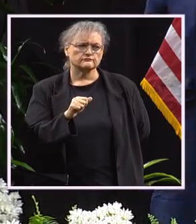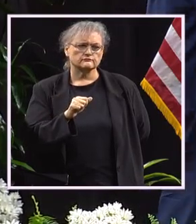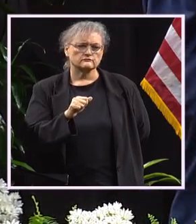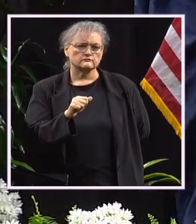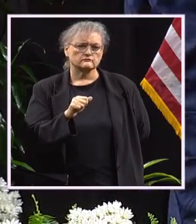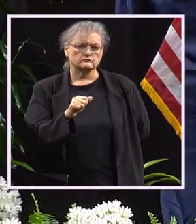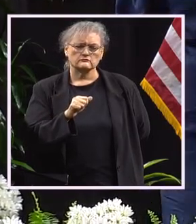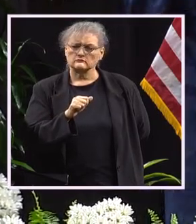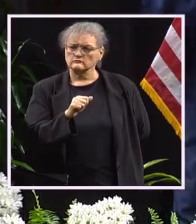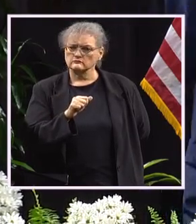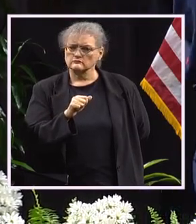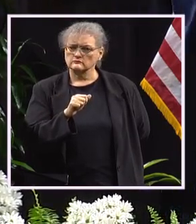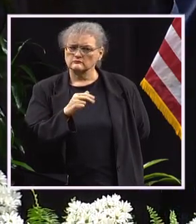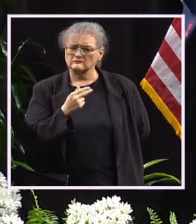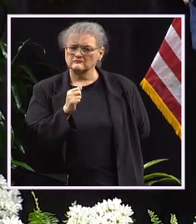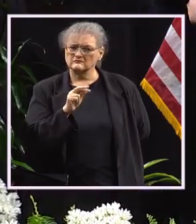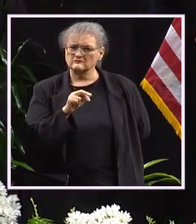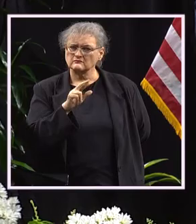Sebri Nasser.